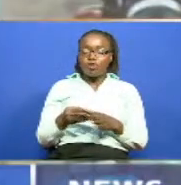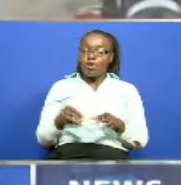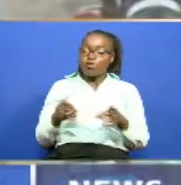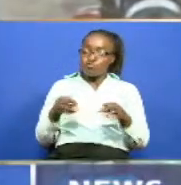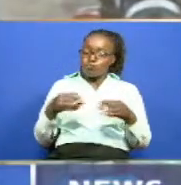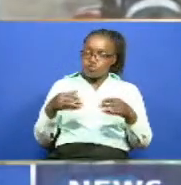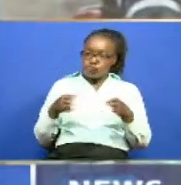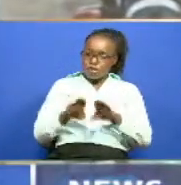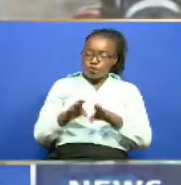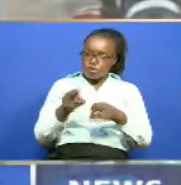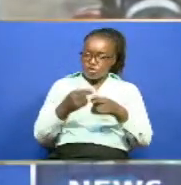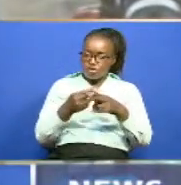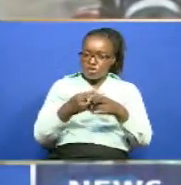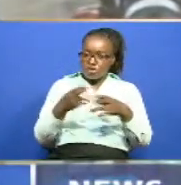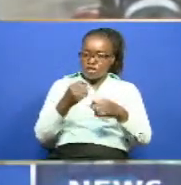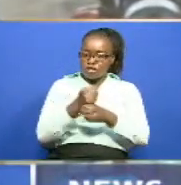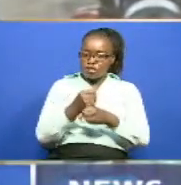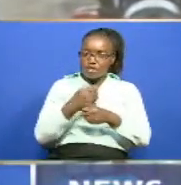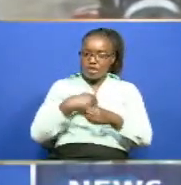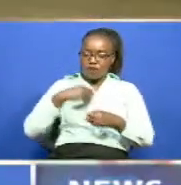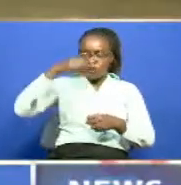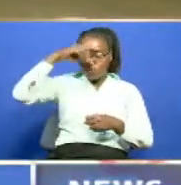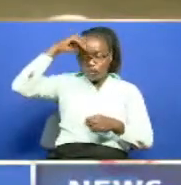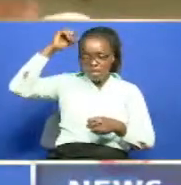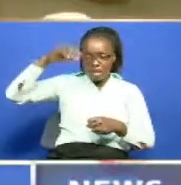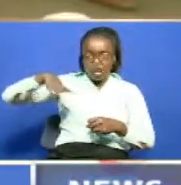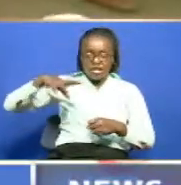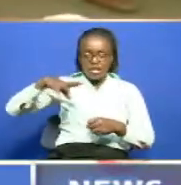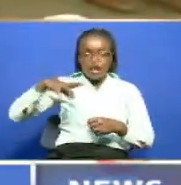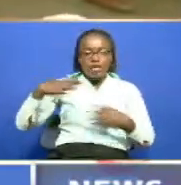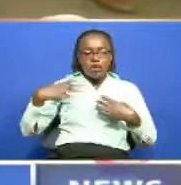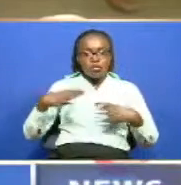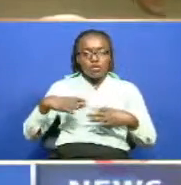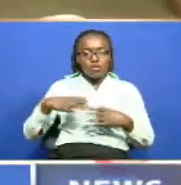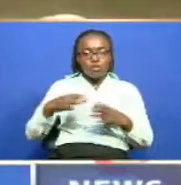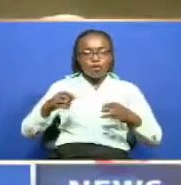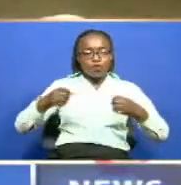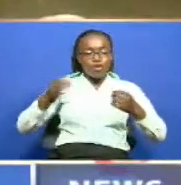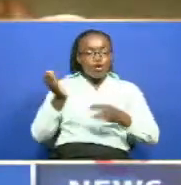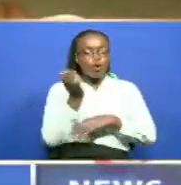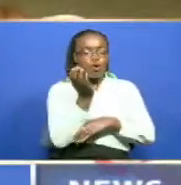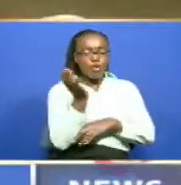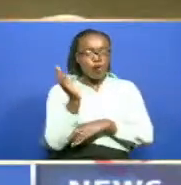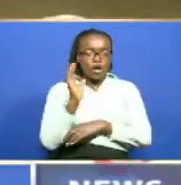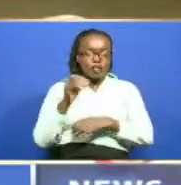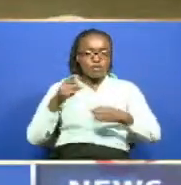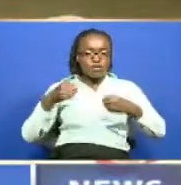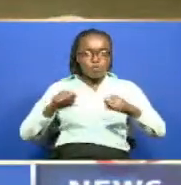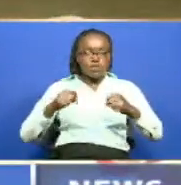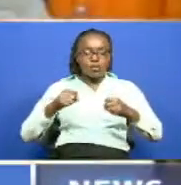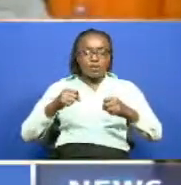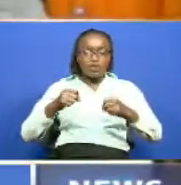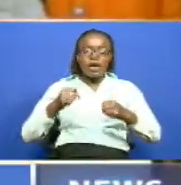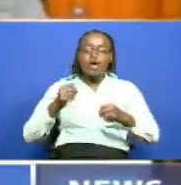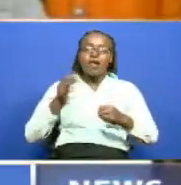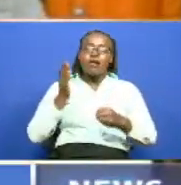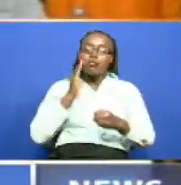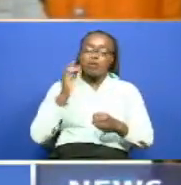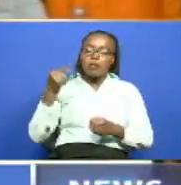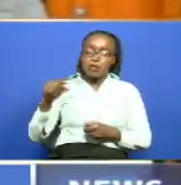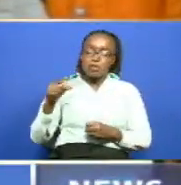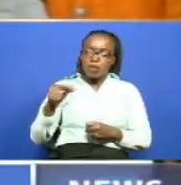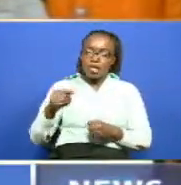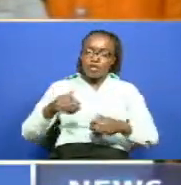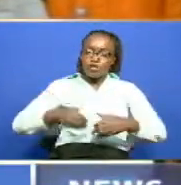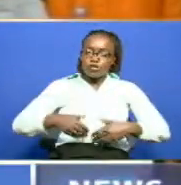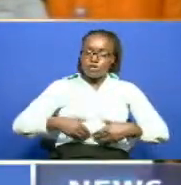The association is made up of Juakali artisans, hawkers, boda-boda operators, mama mbogas, and youth entrepreneurs. Betty